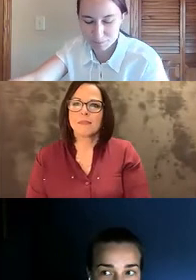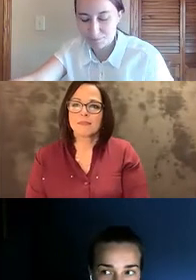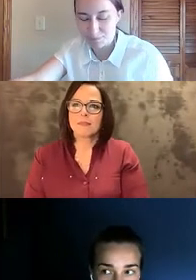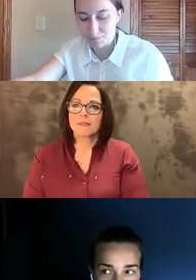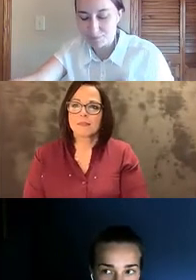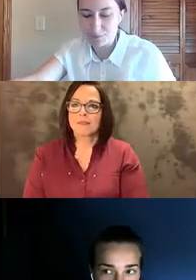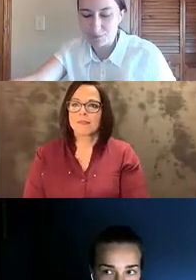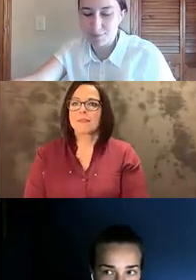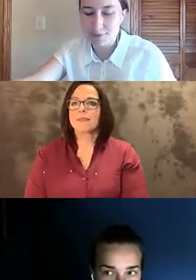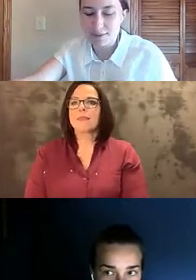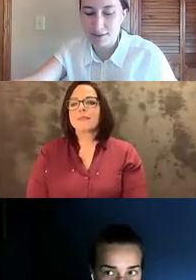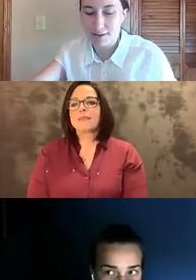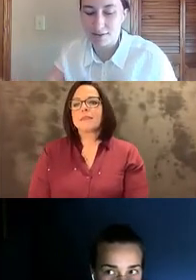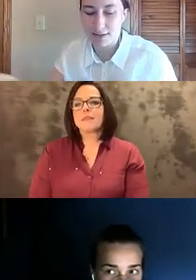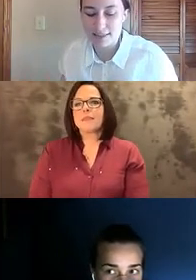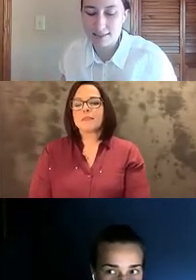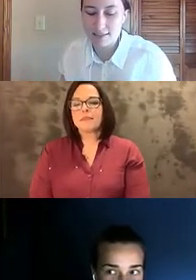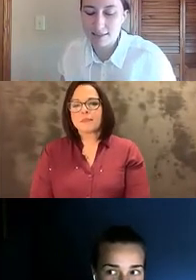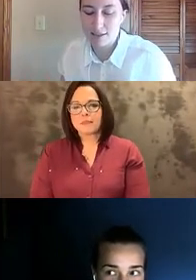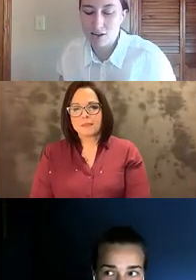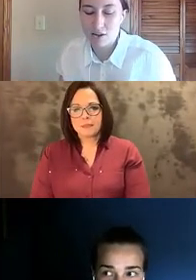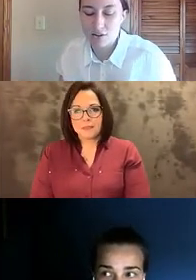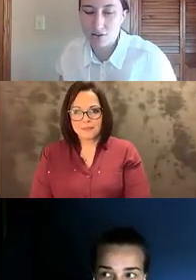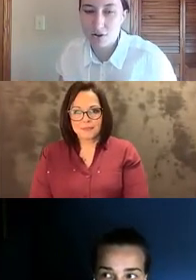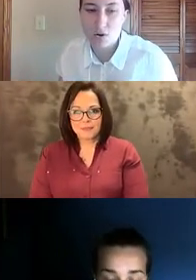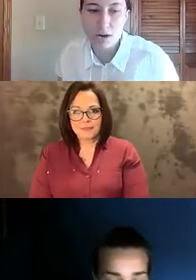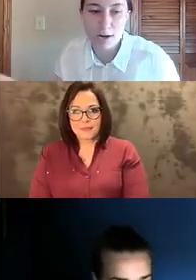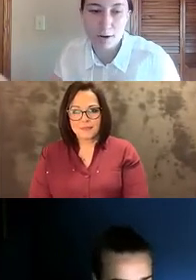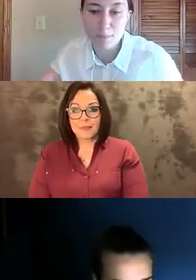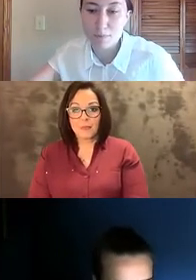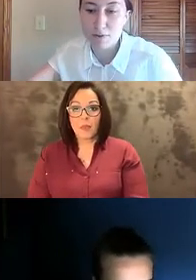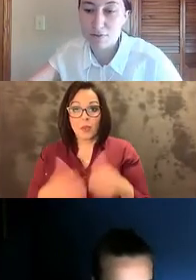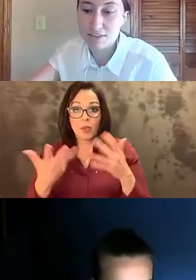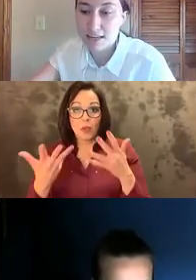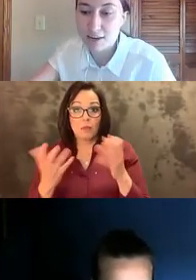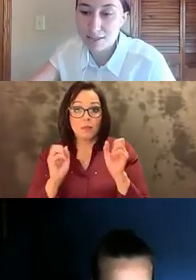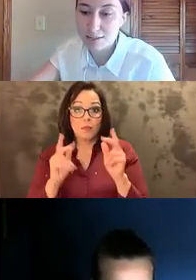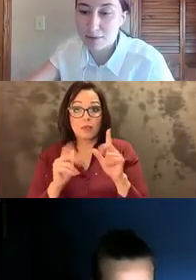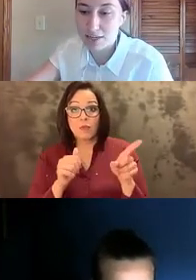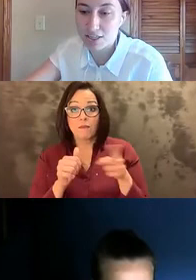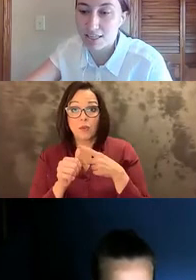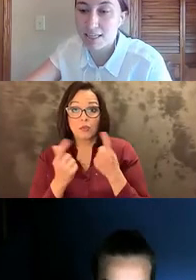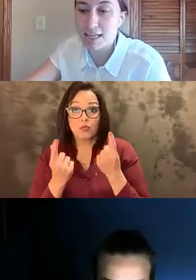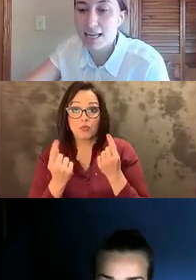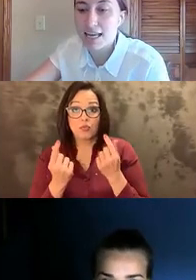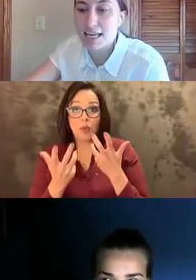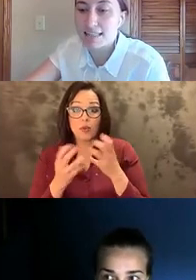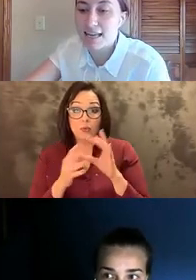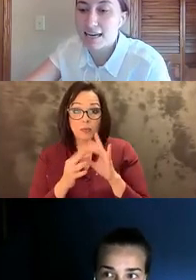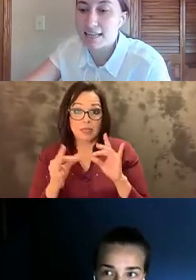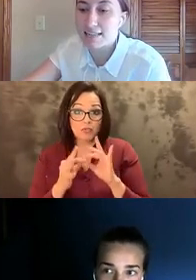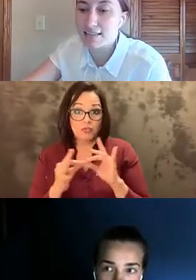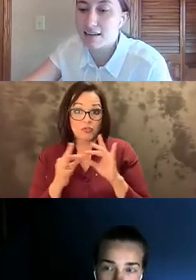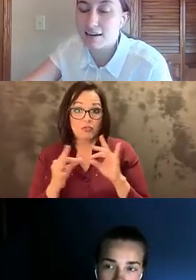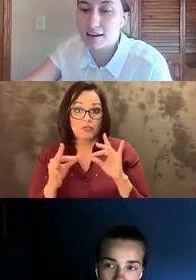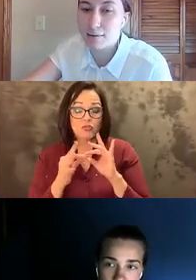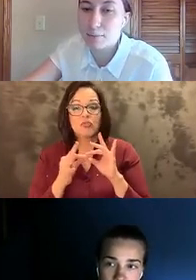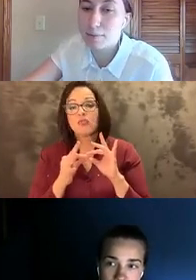you. All right. So the first thing I wanted to mention is